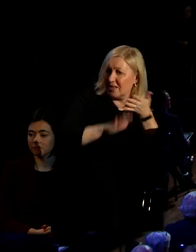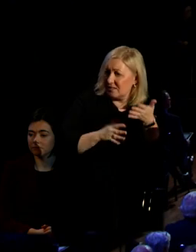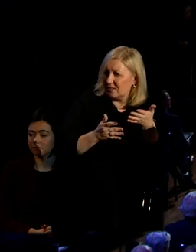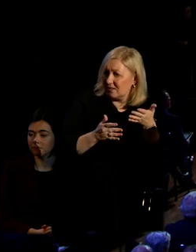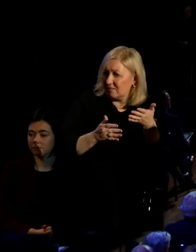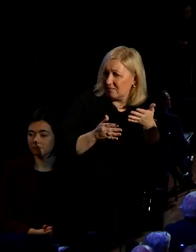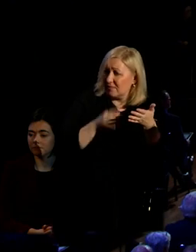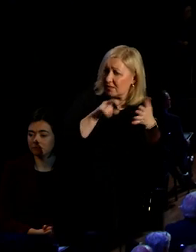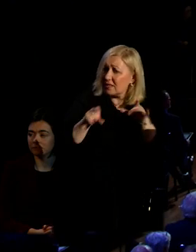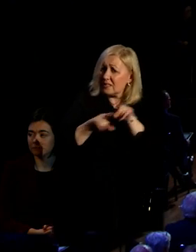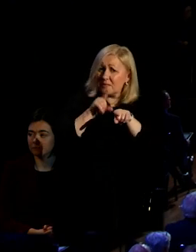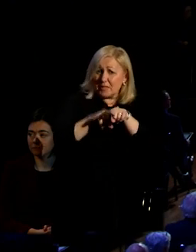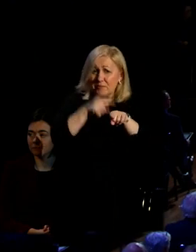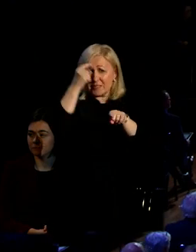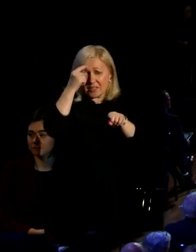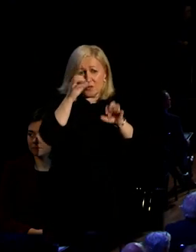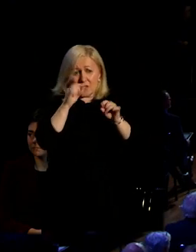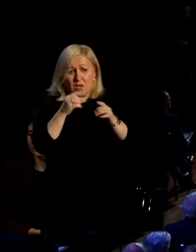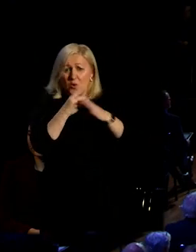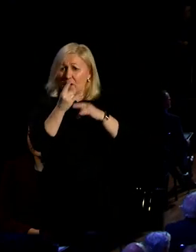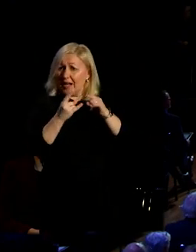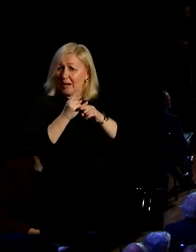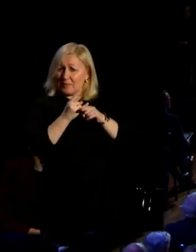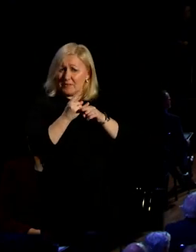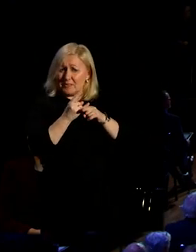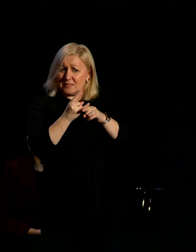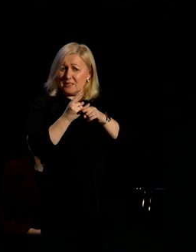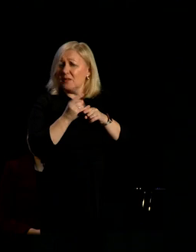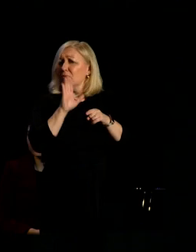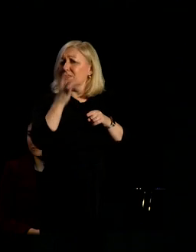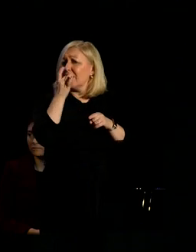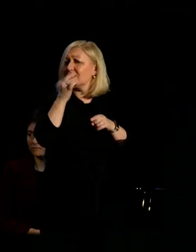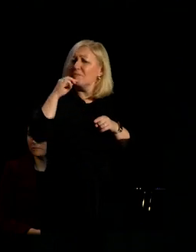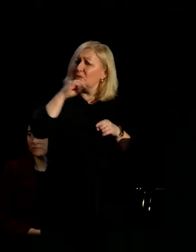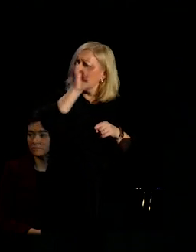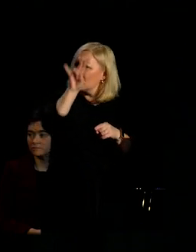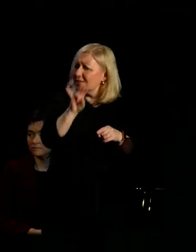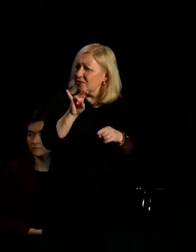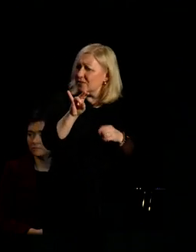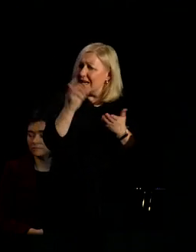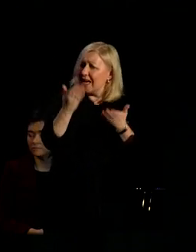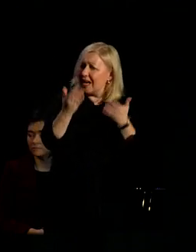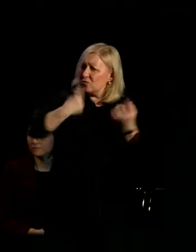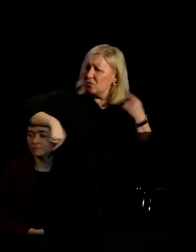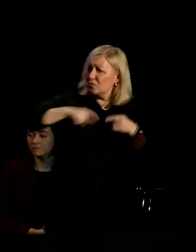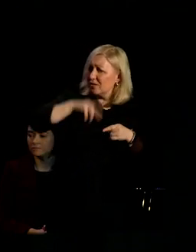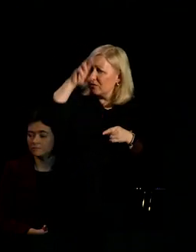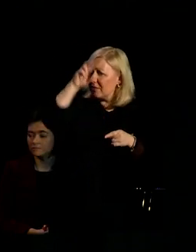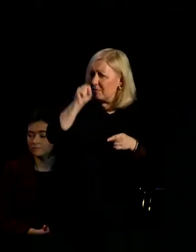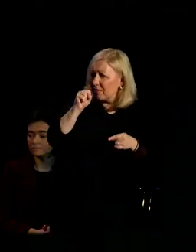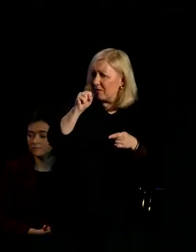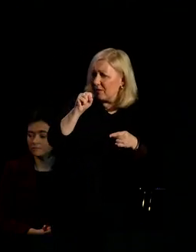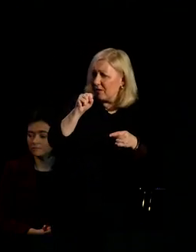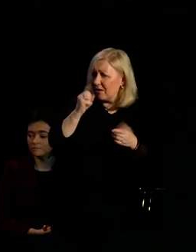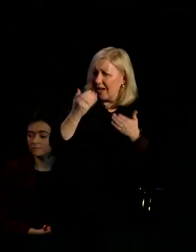Weissel, with the writer and concentration camp survivor, has so often asked, of how do we remember, how do we mourn